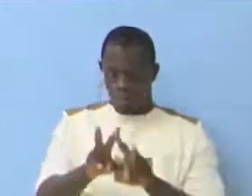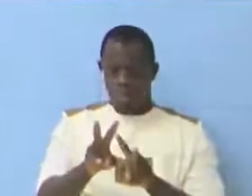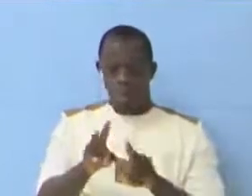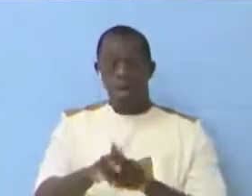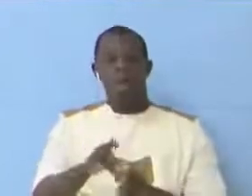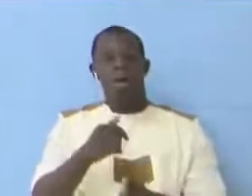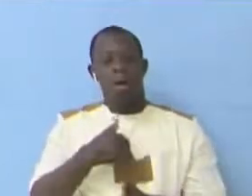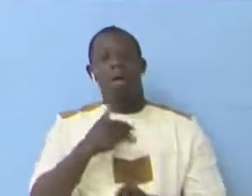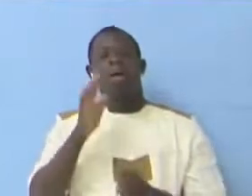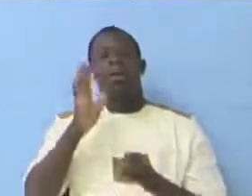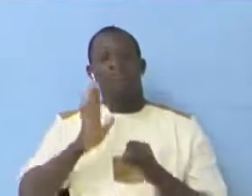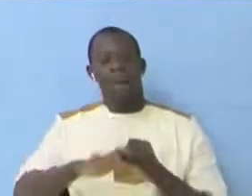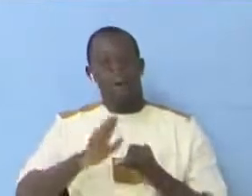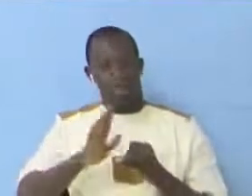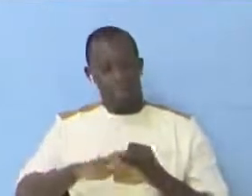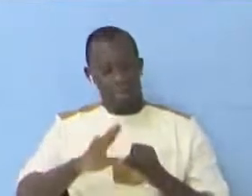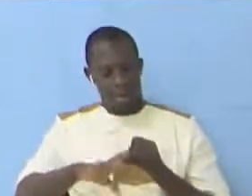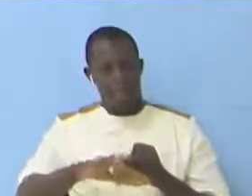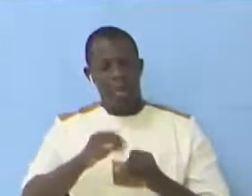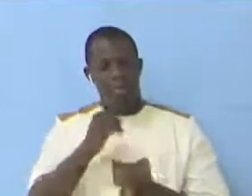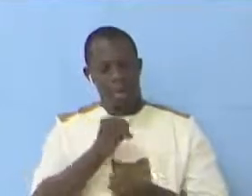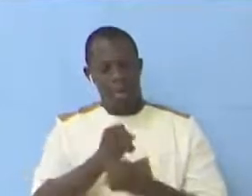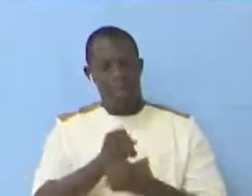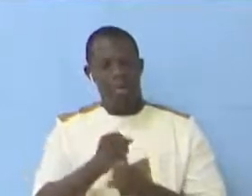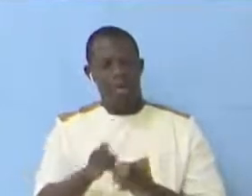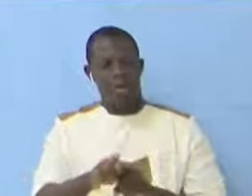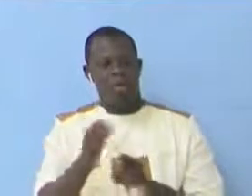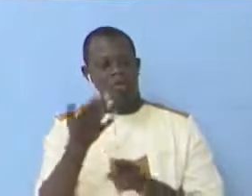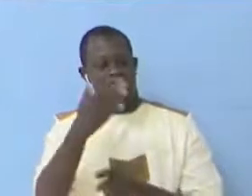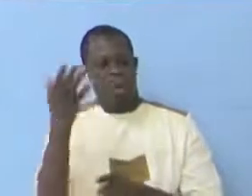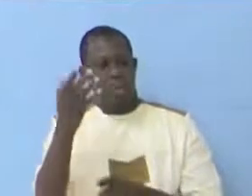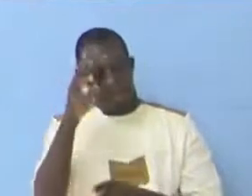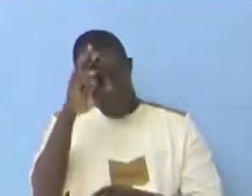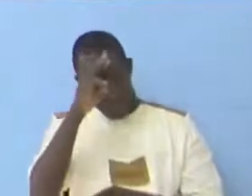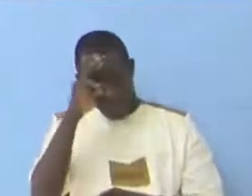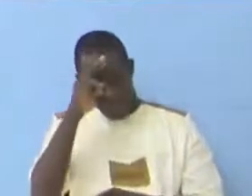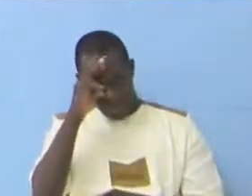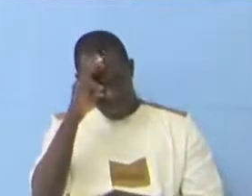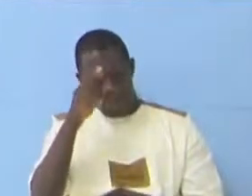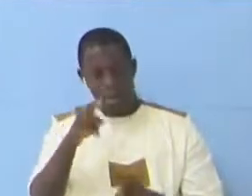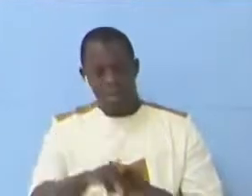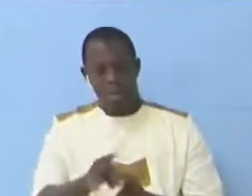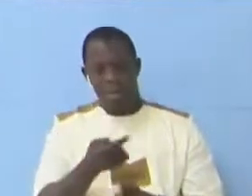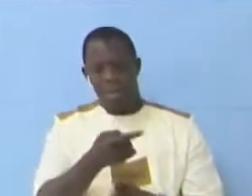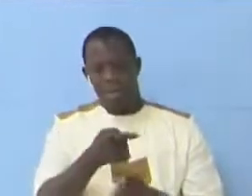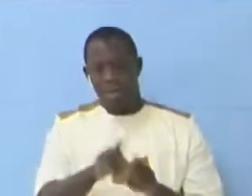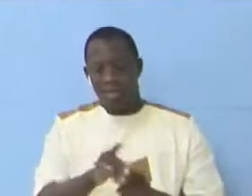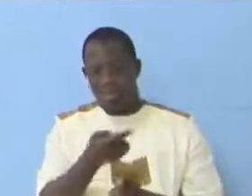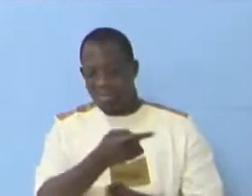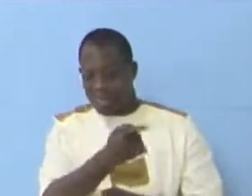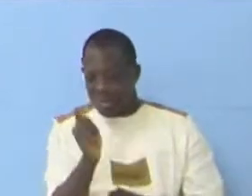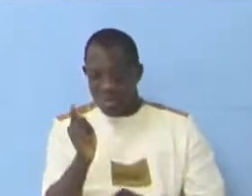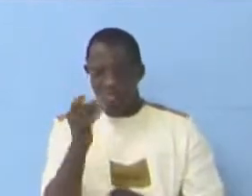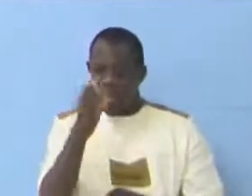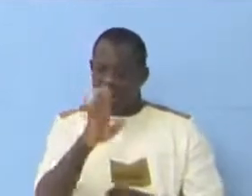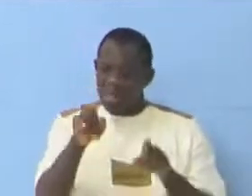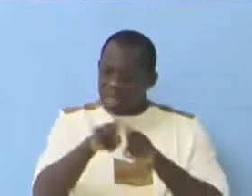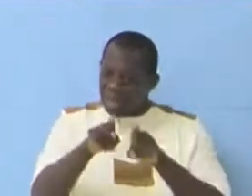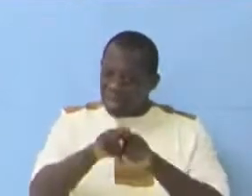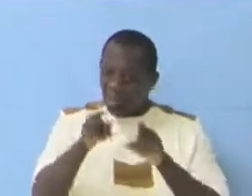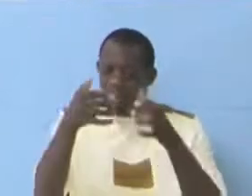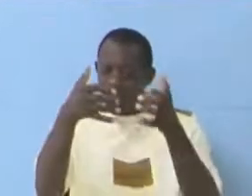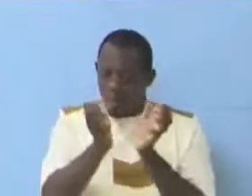I concluded, ci la sottal ci suma for xelaat. some reason, ne ci ay yenn dogal. that this may be the same group that